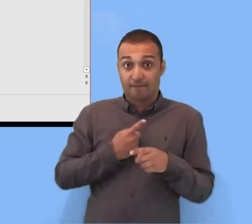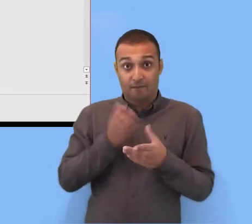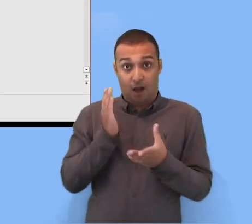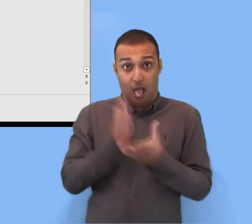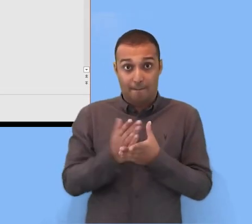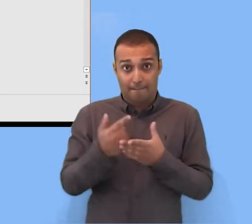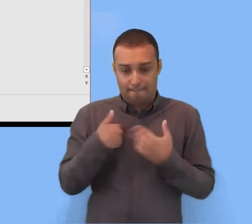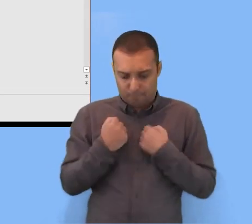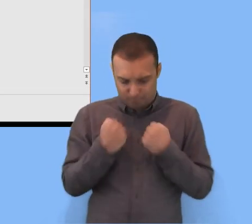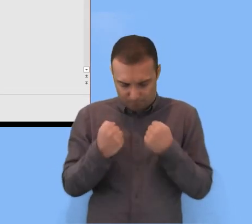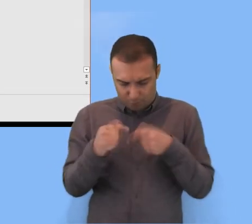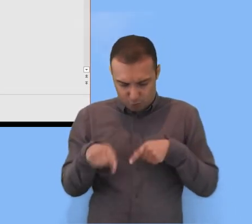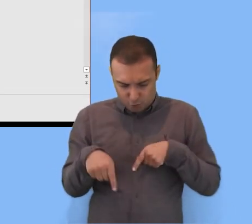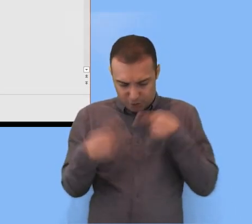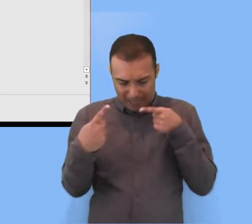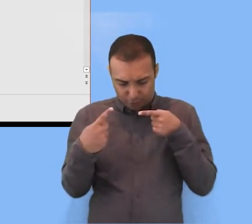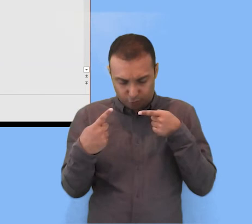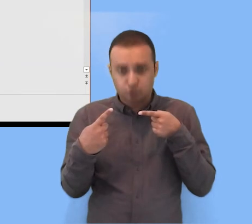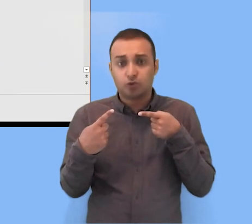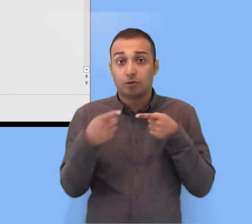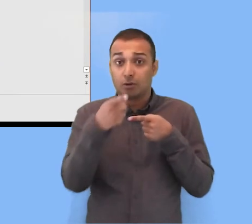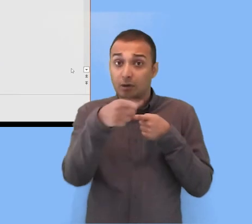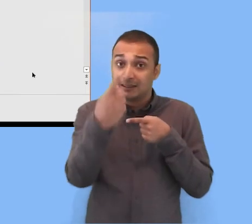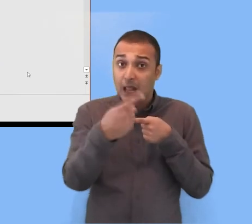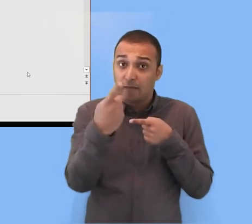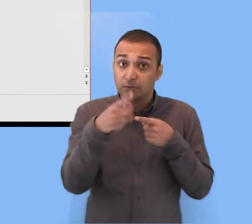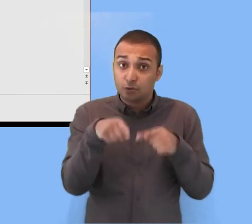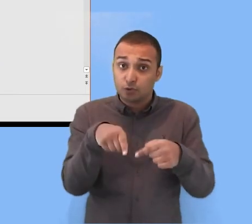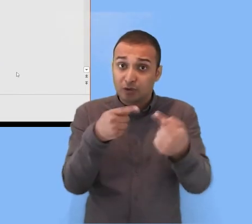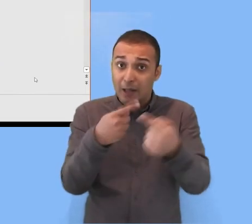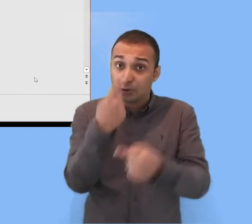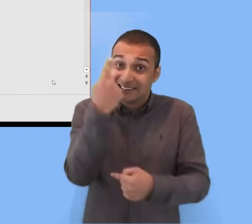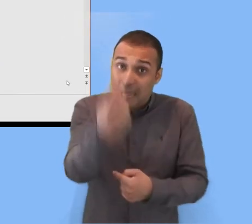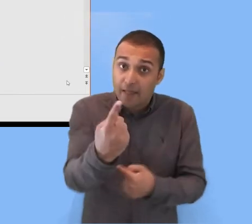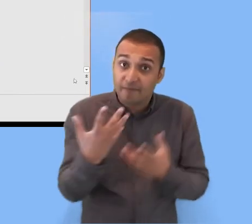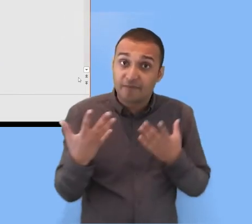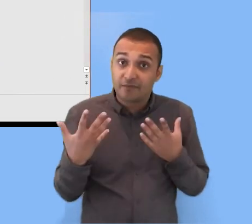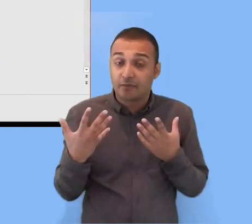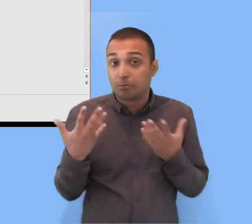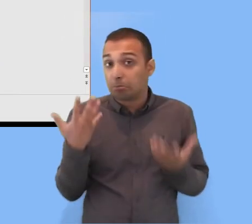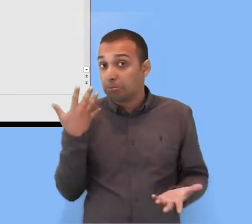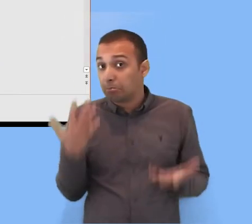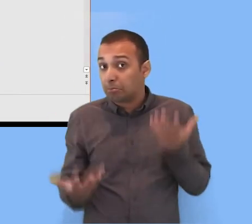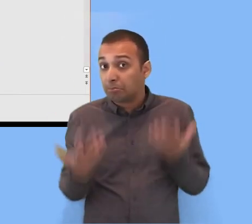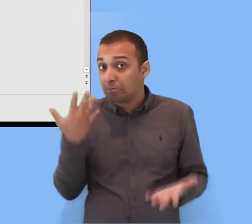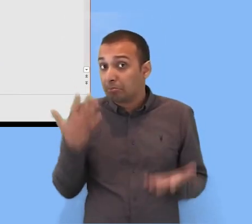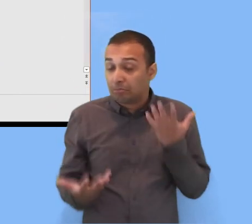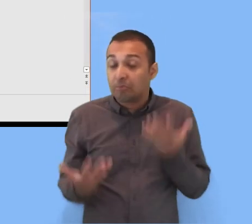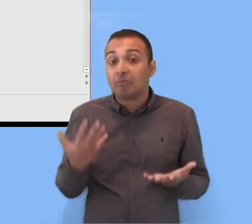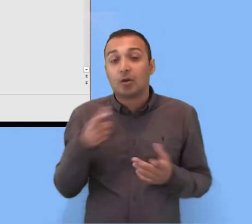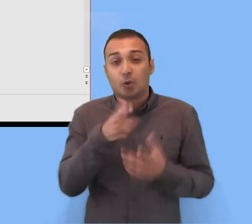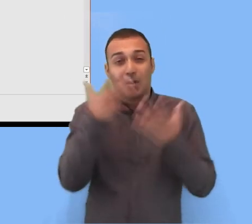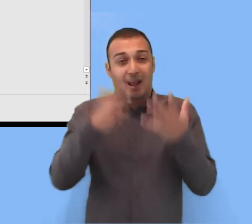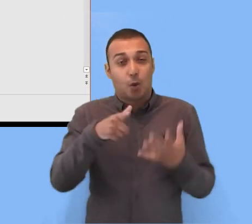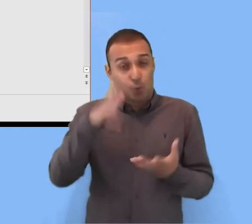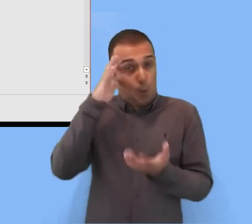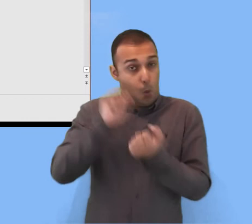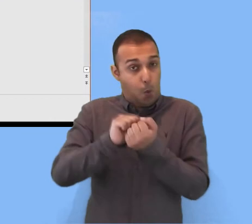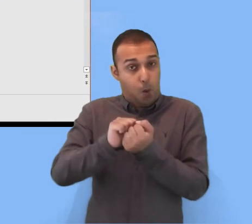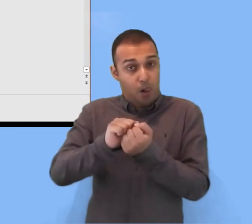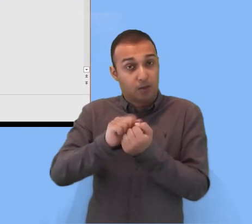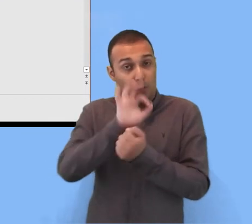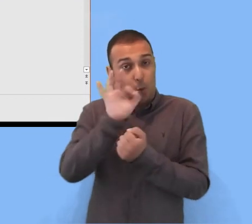knowledge? Often they're not founded on facts. So with those questions in mind, I'd like